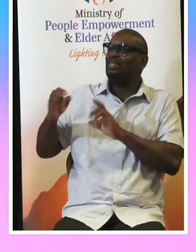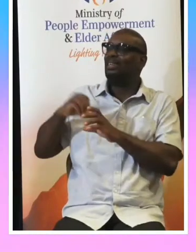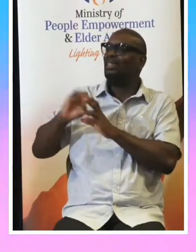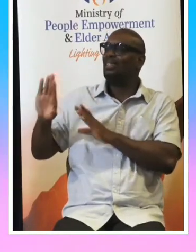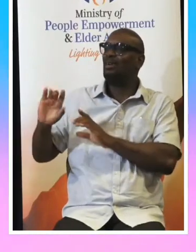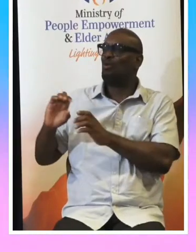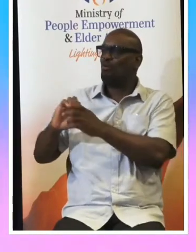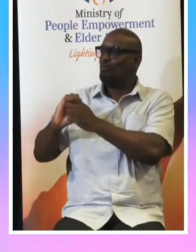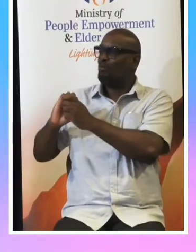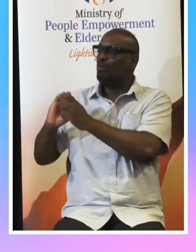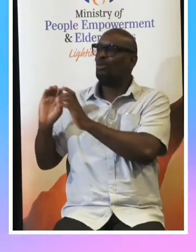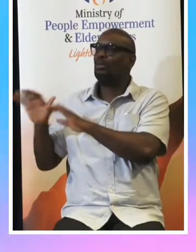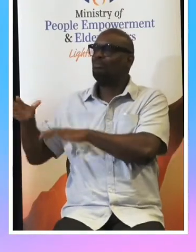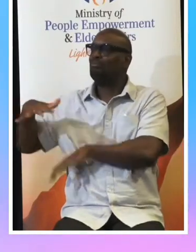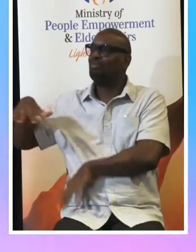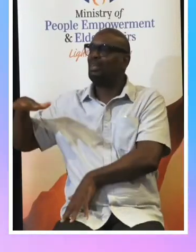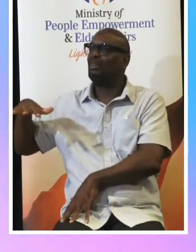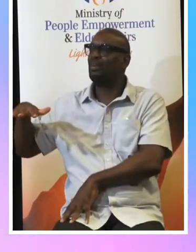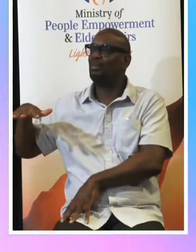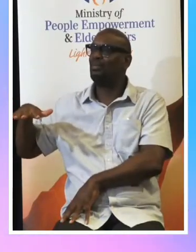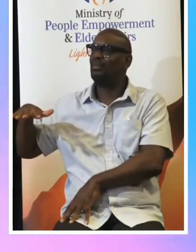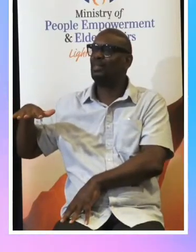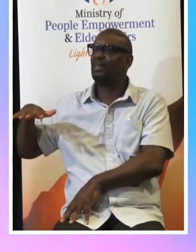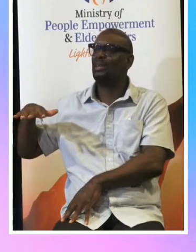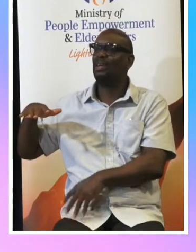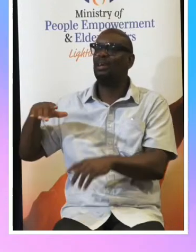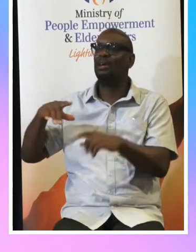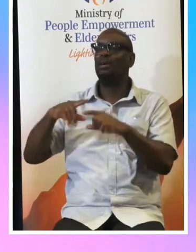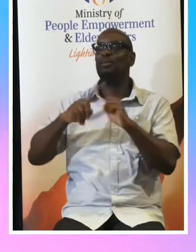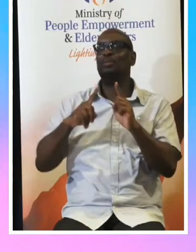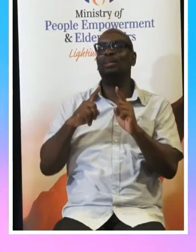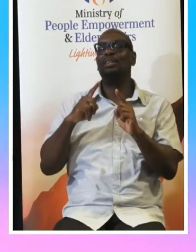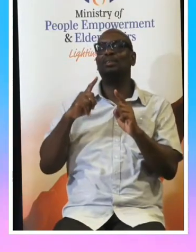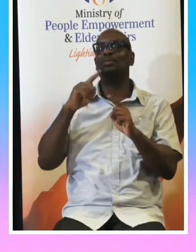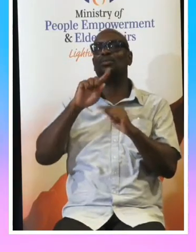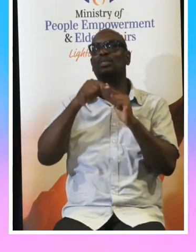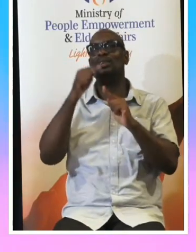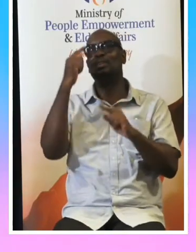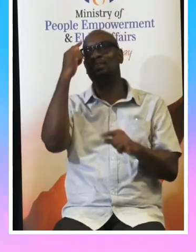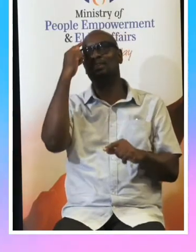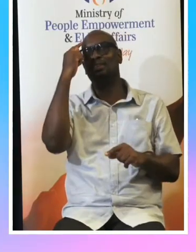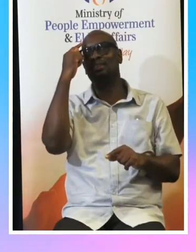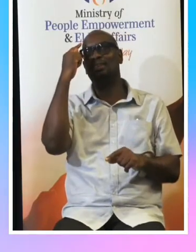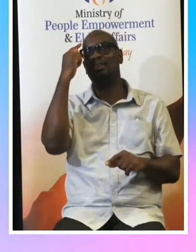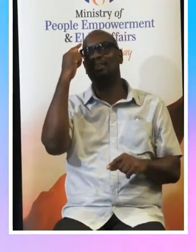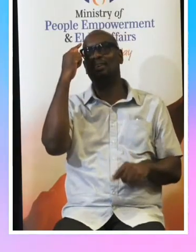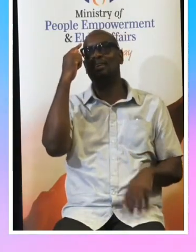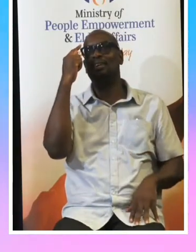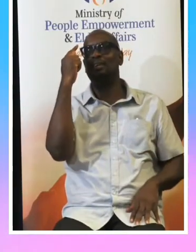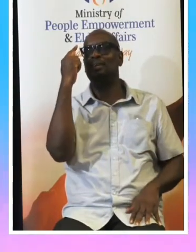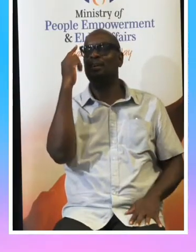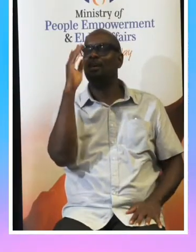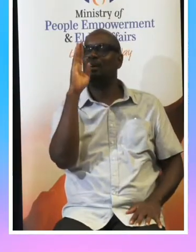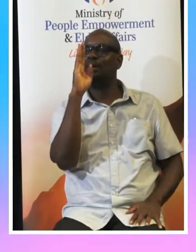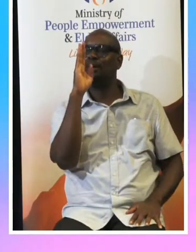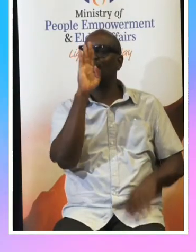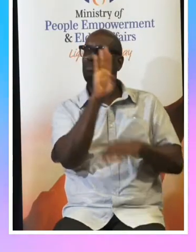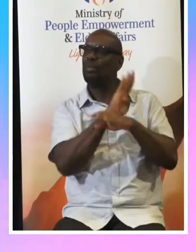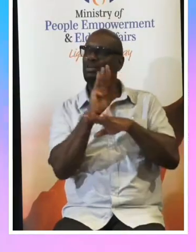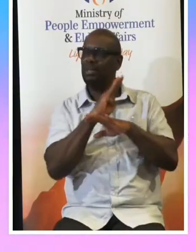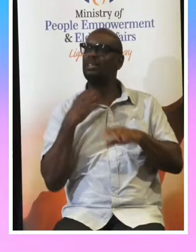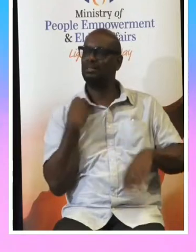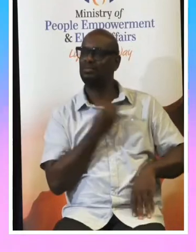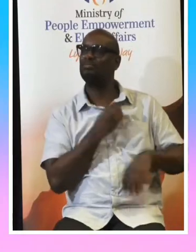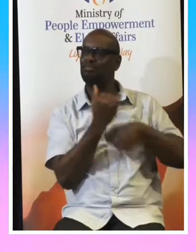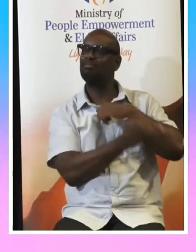know that as a country, we have the ability to look at the perennial issues, those we